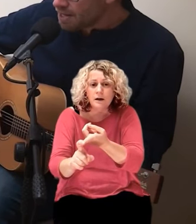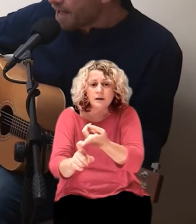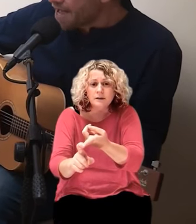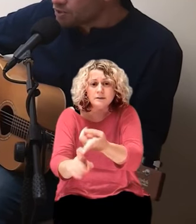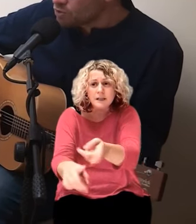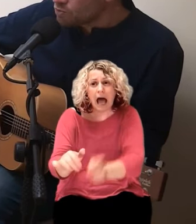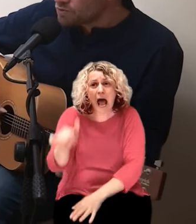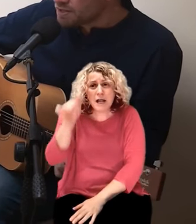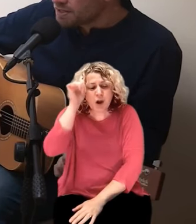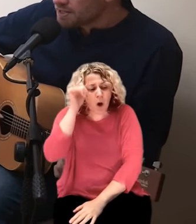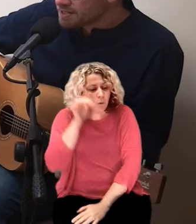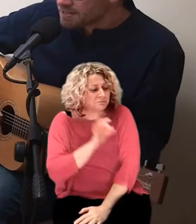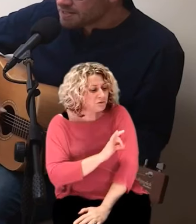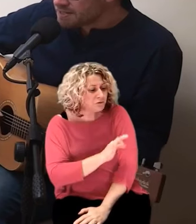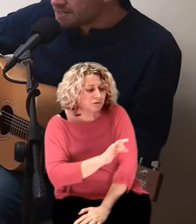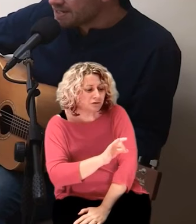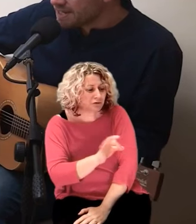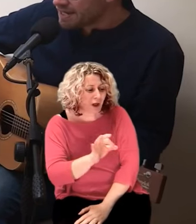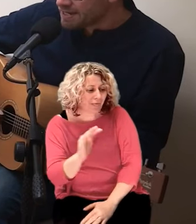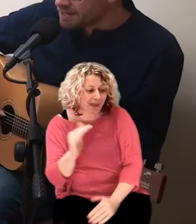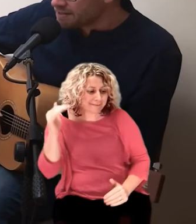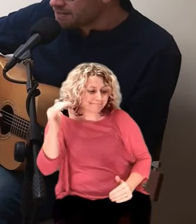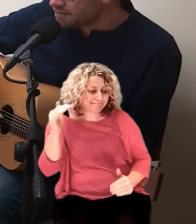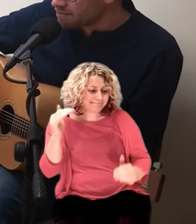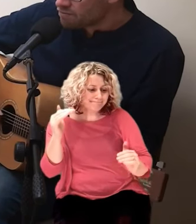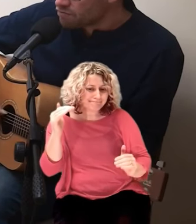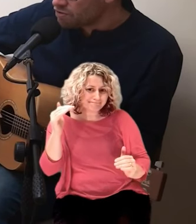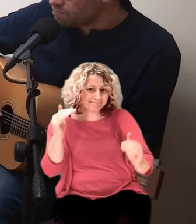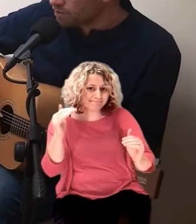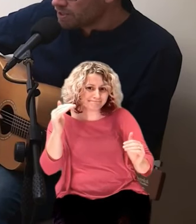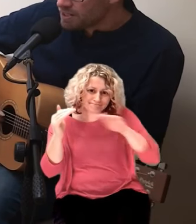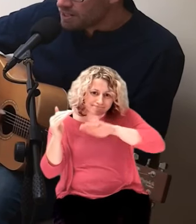promises, I know nothing can